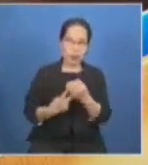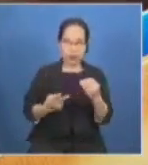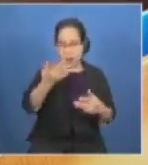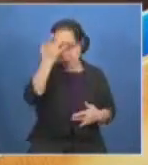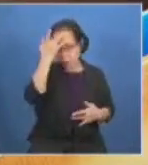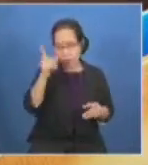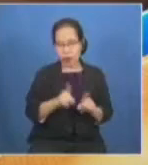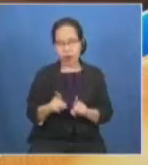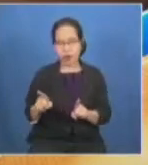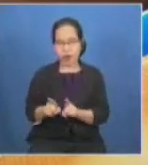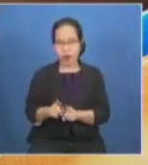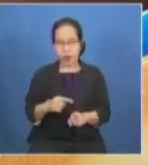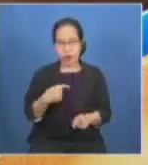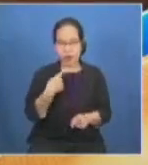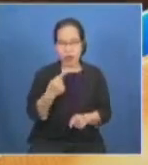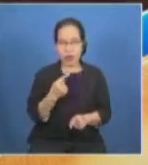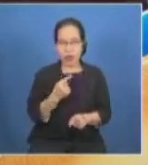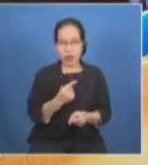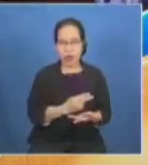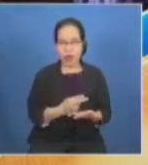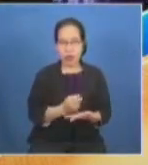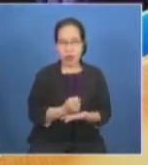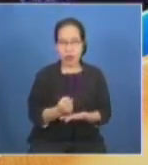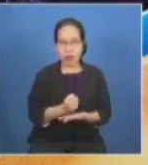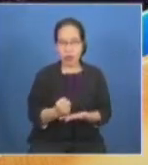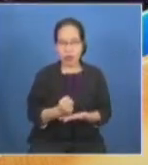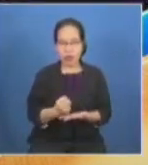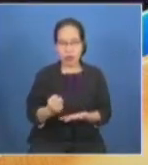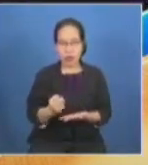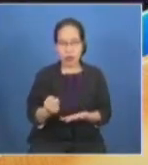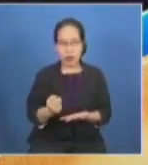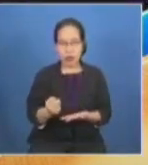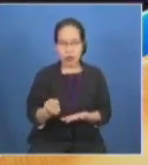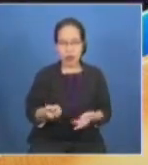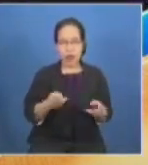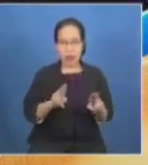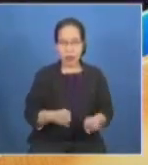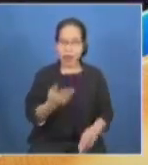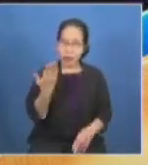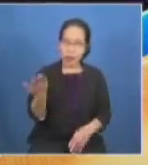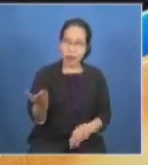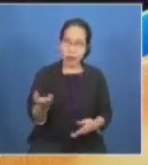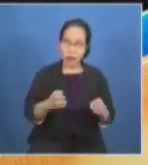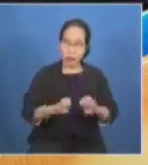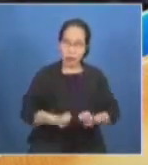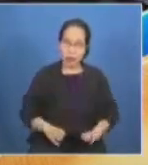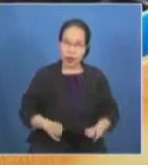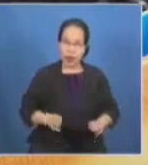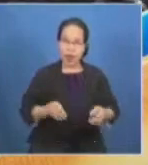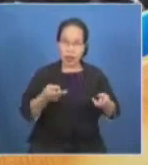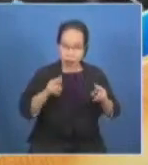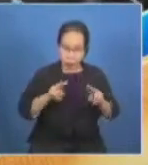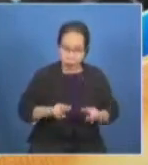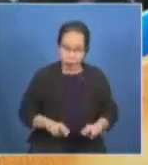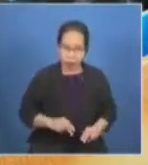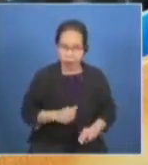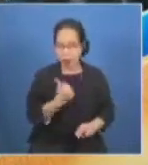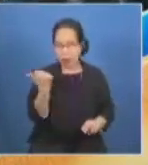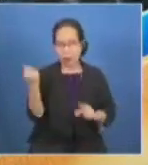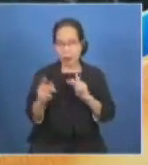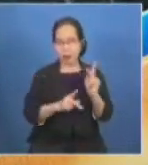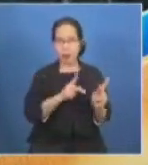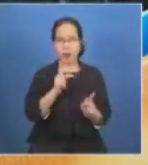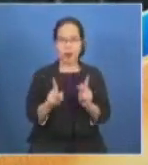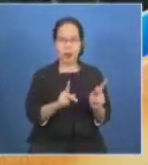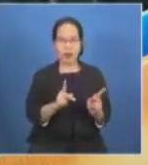Well, good ones get sick, even the evil ones, they get sick as well. What happened to you may happen to